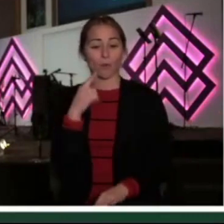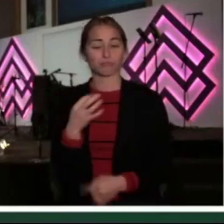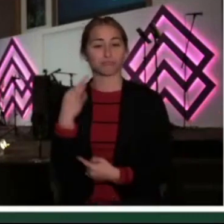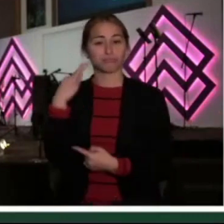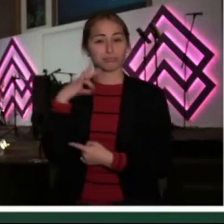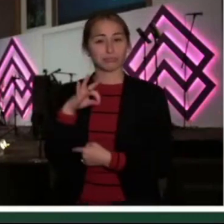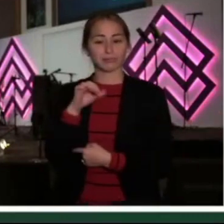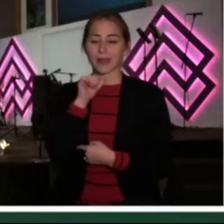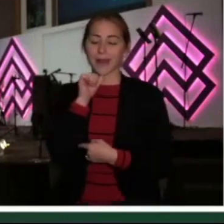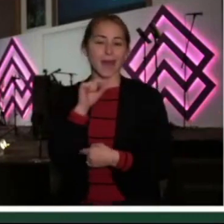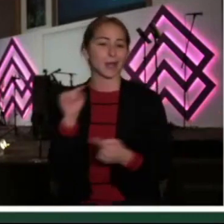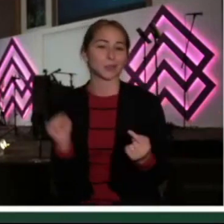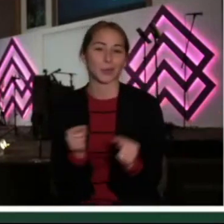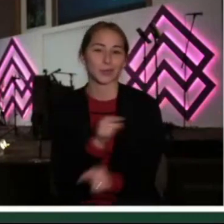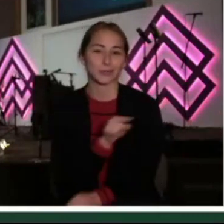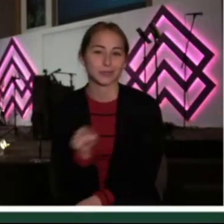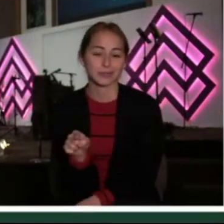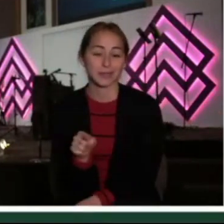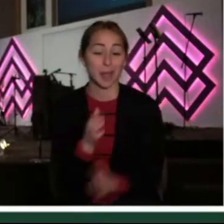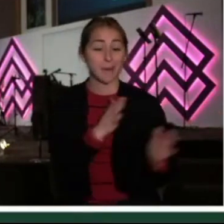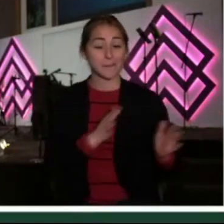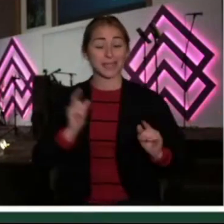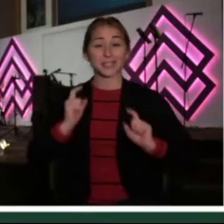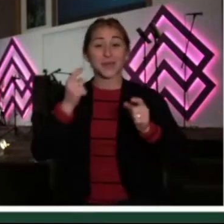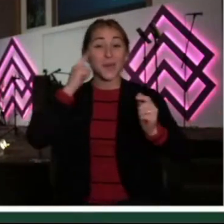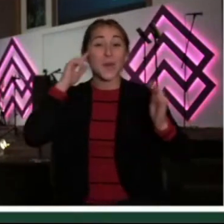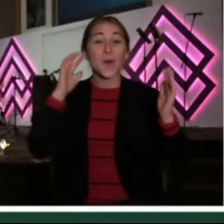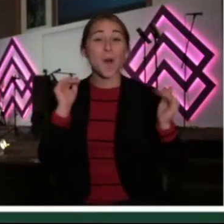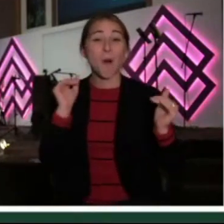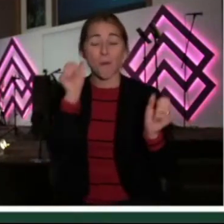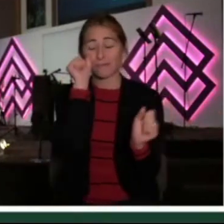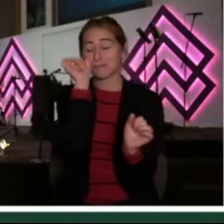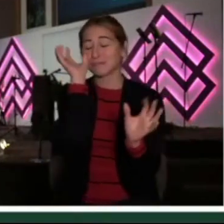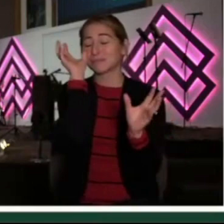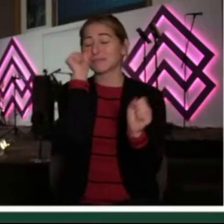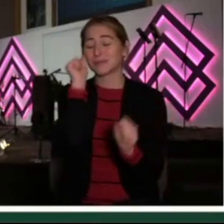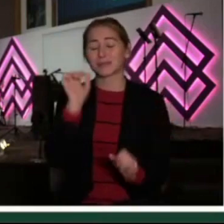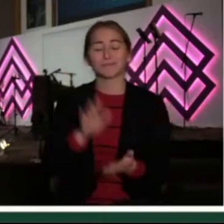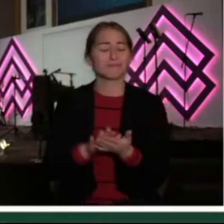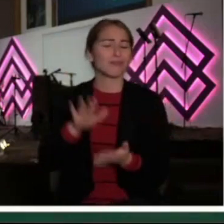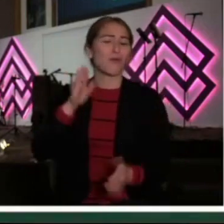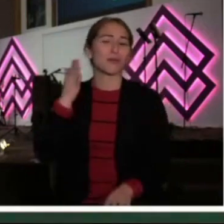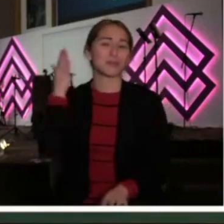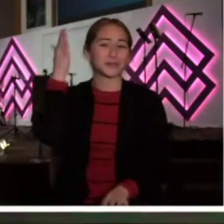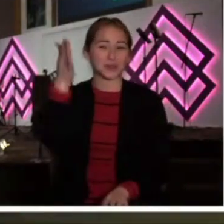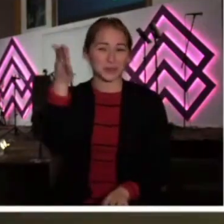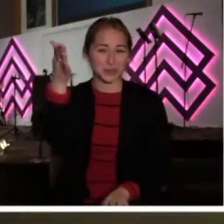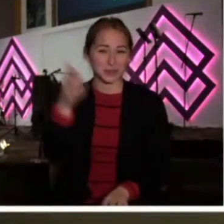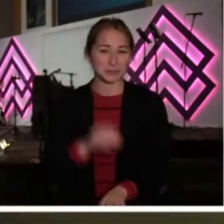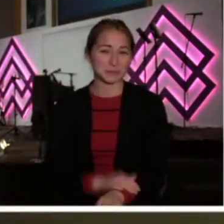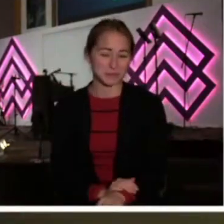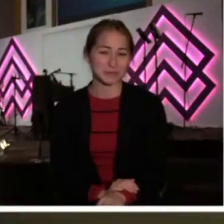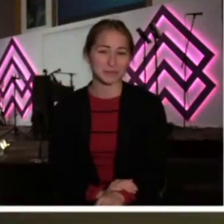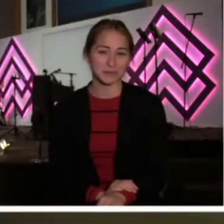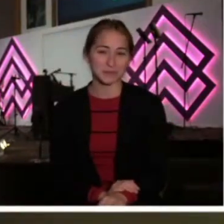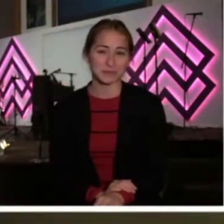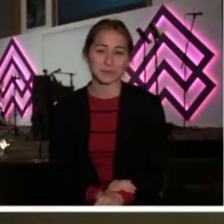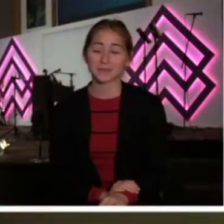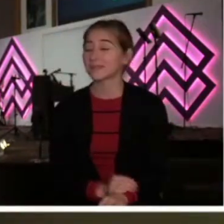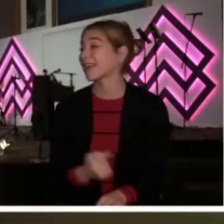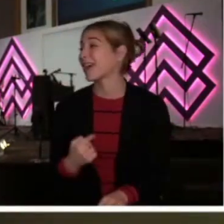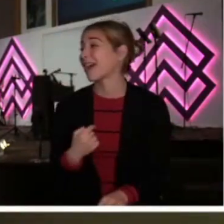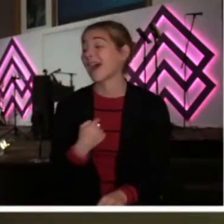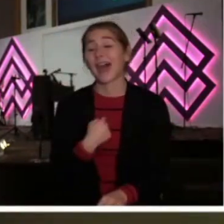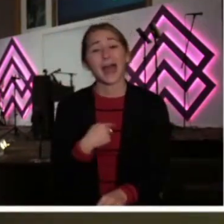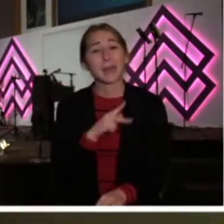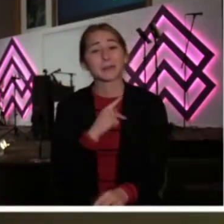you. Plans to give you a hope and a glorious future." And I want you to know that I'm so glad that when